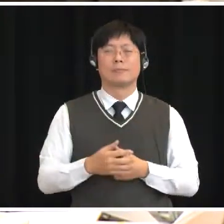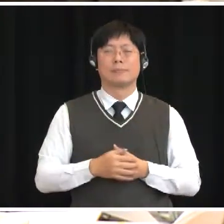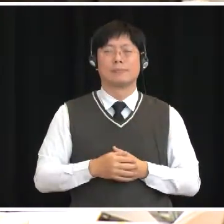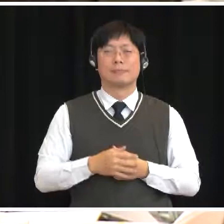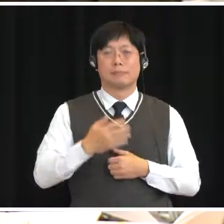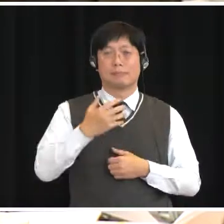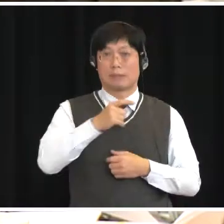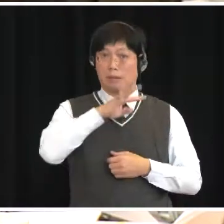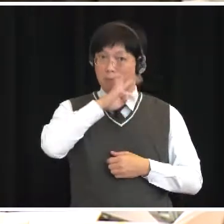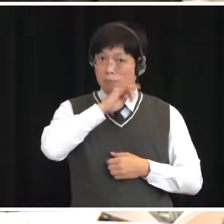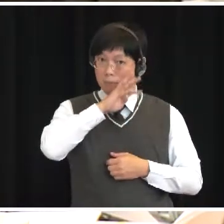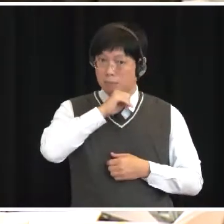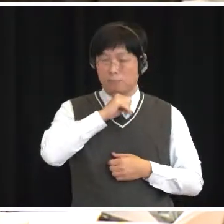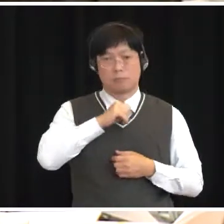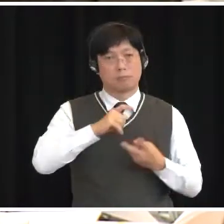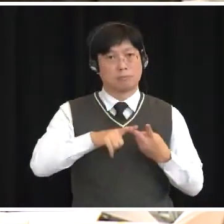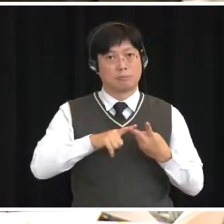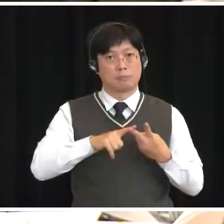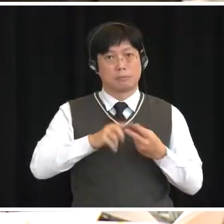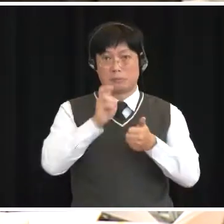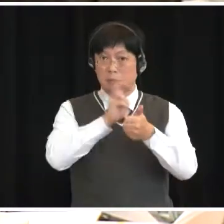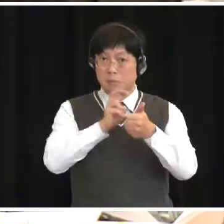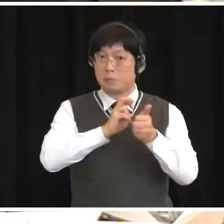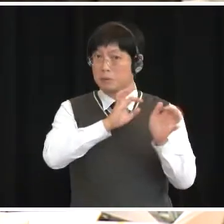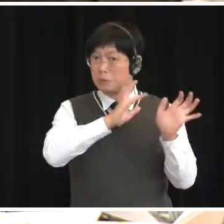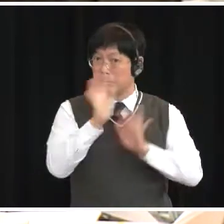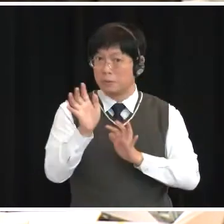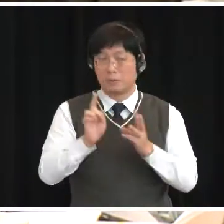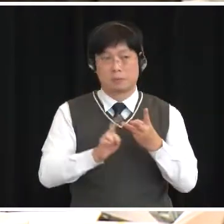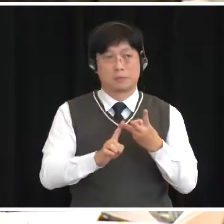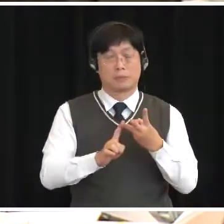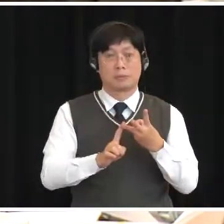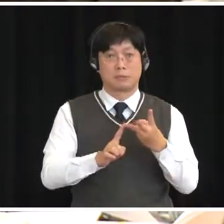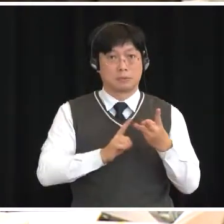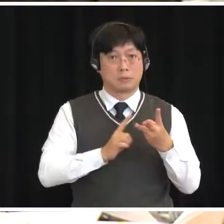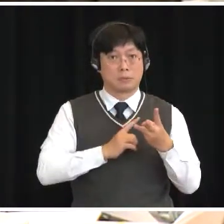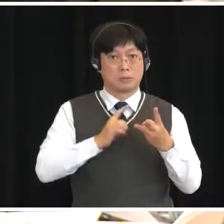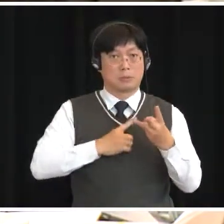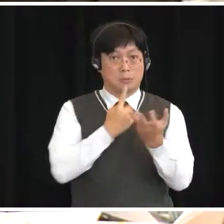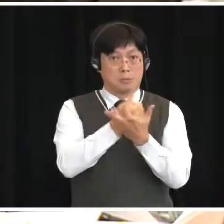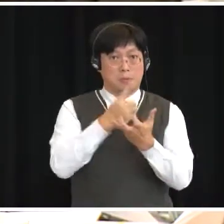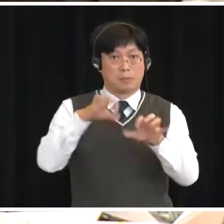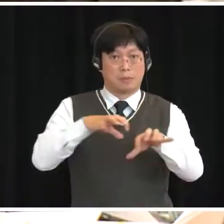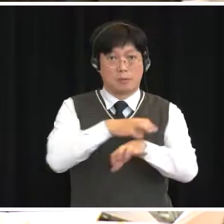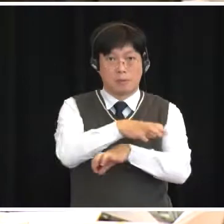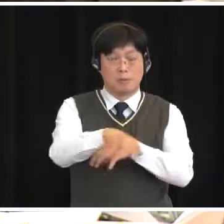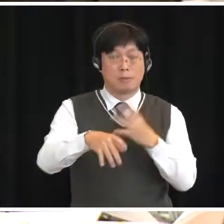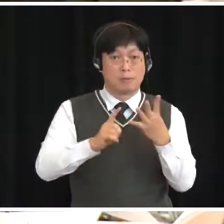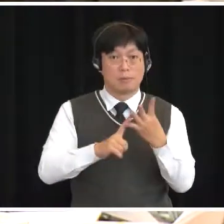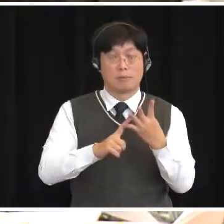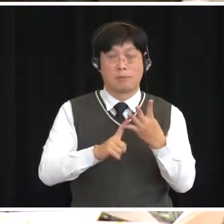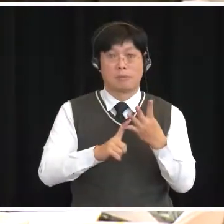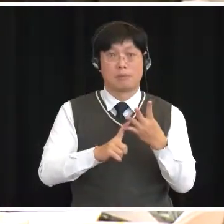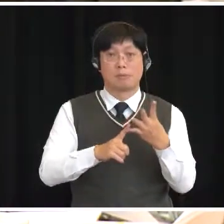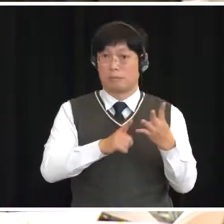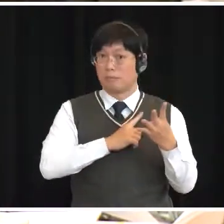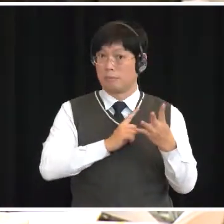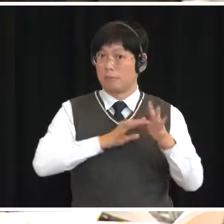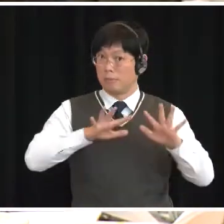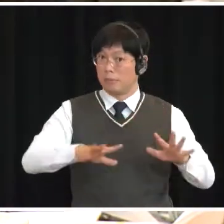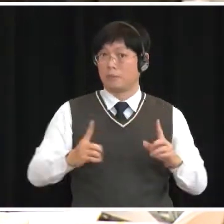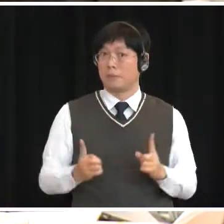we may have different considerations. For example, the age, the way he is being